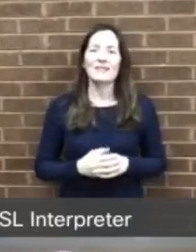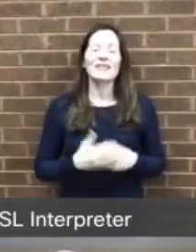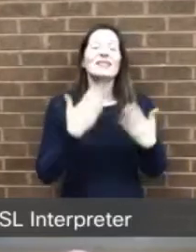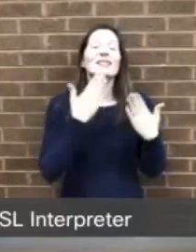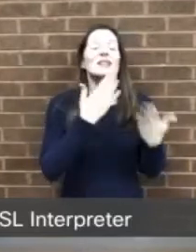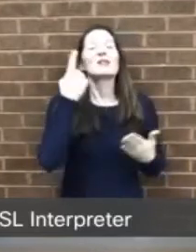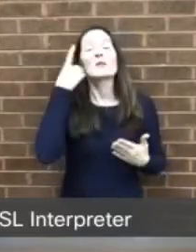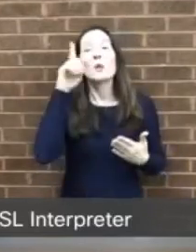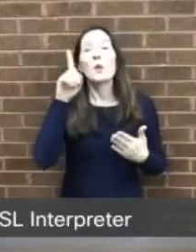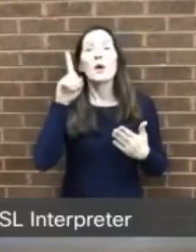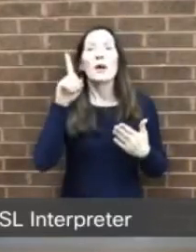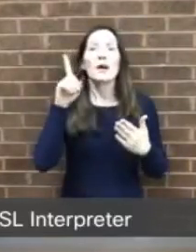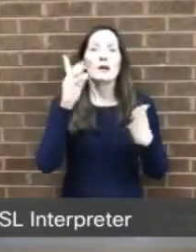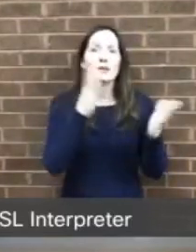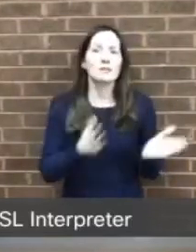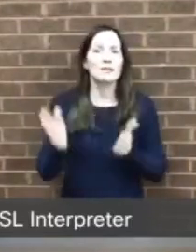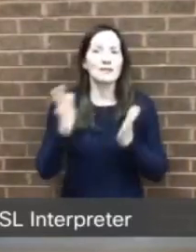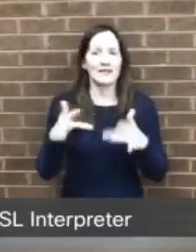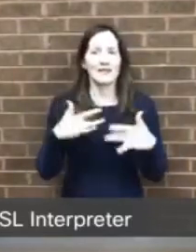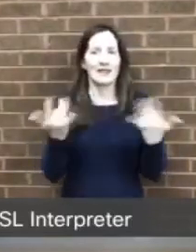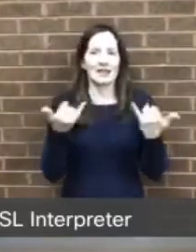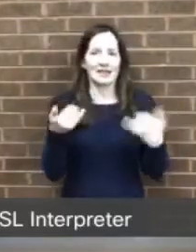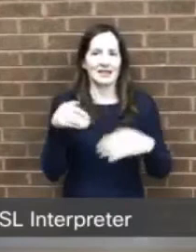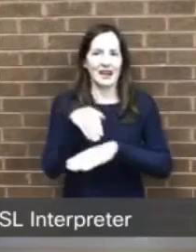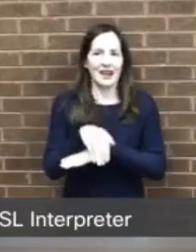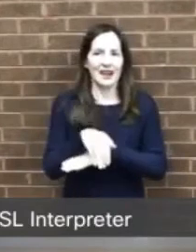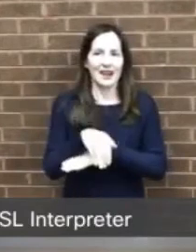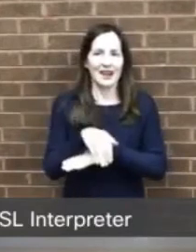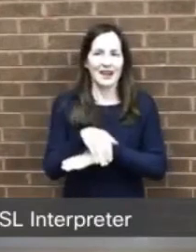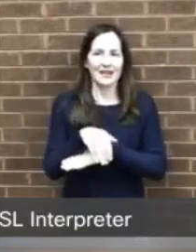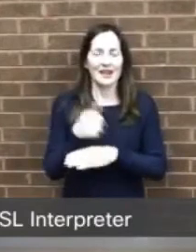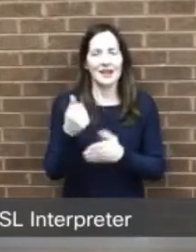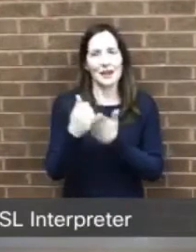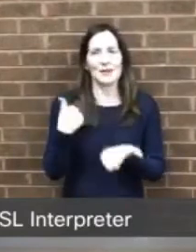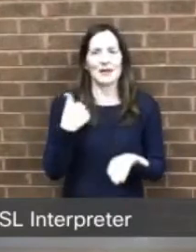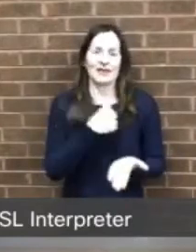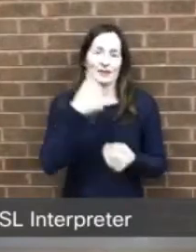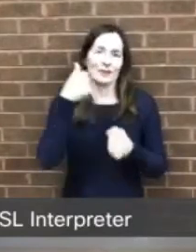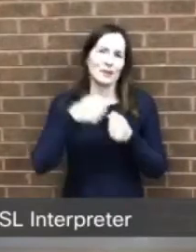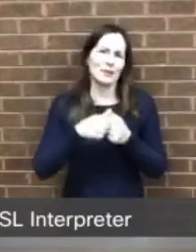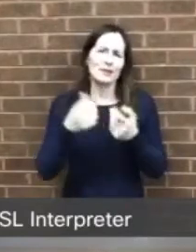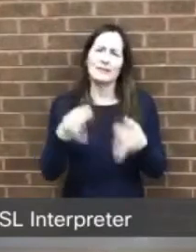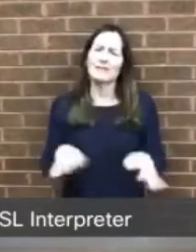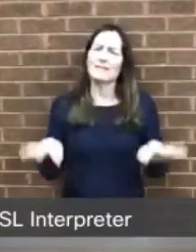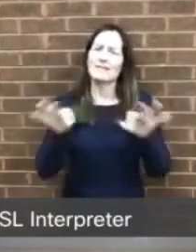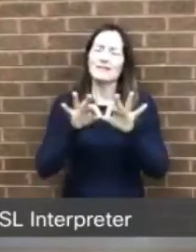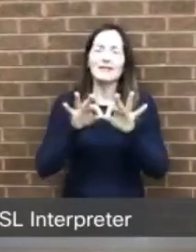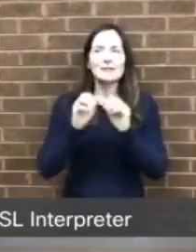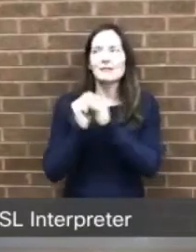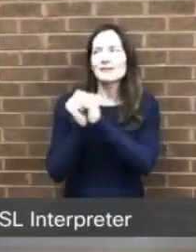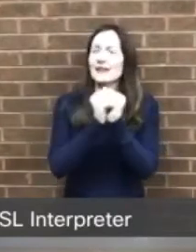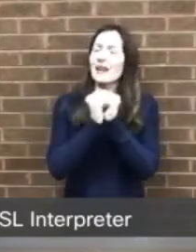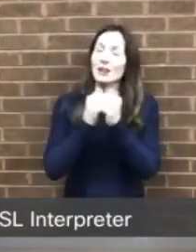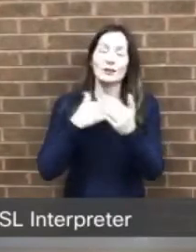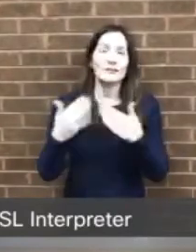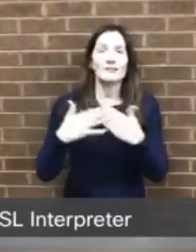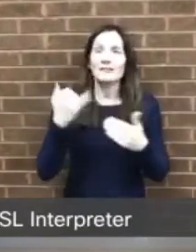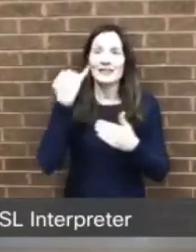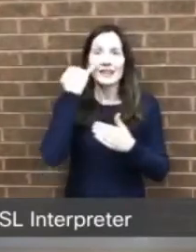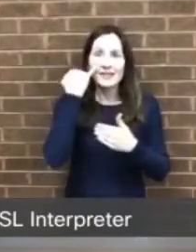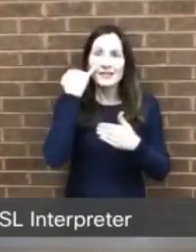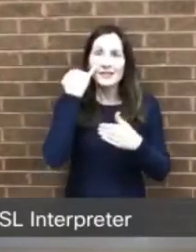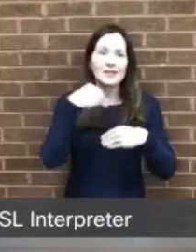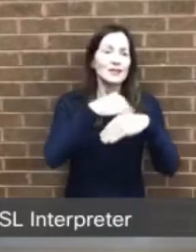coordinating this event tonight, reminding us how important it is to be together even when it is physically